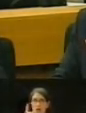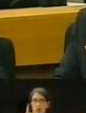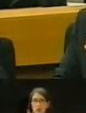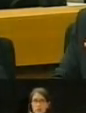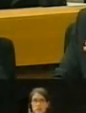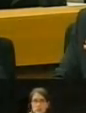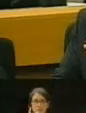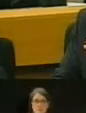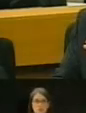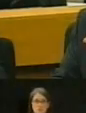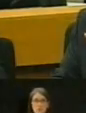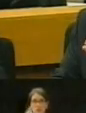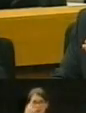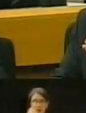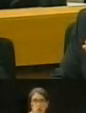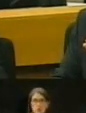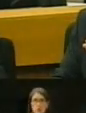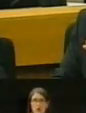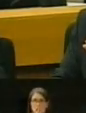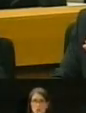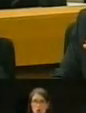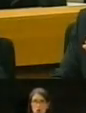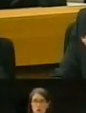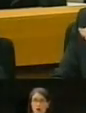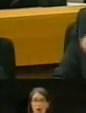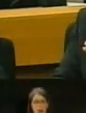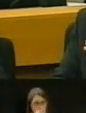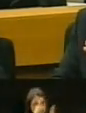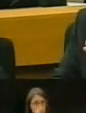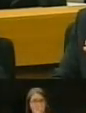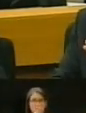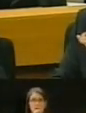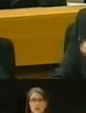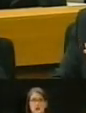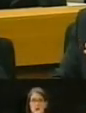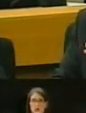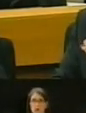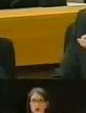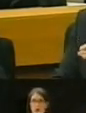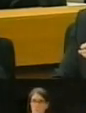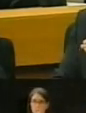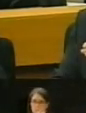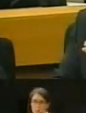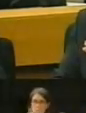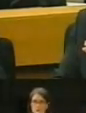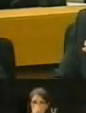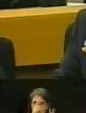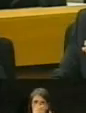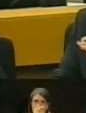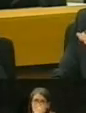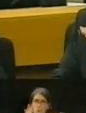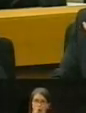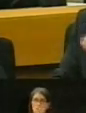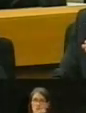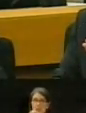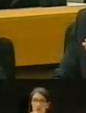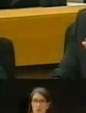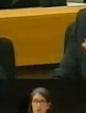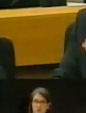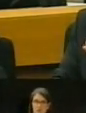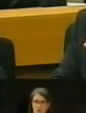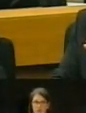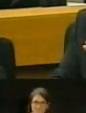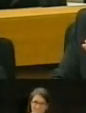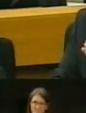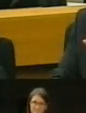much, and when we start chipping away with it, trying to pass laws and circumvent it, we're doing wrong. There's just no way that